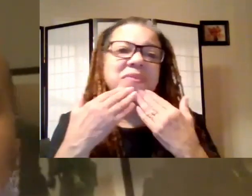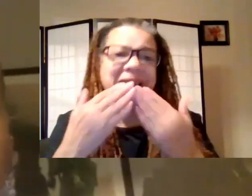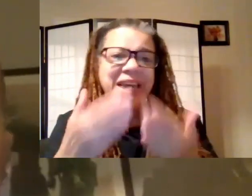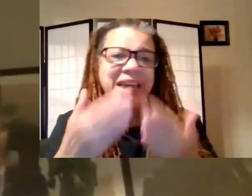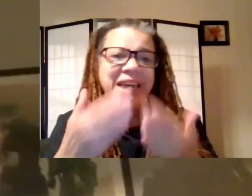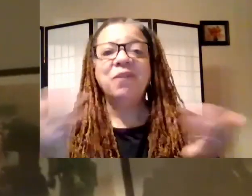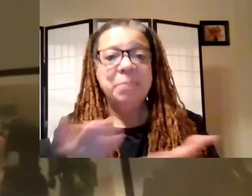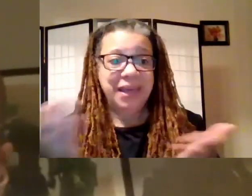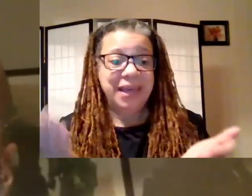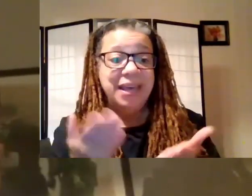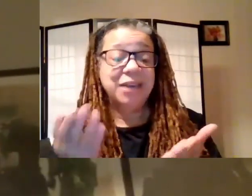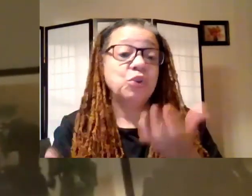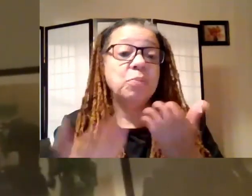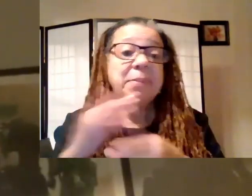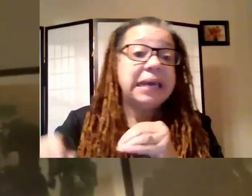I'm sure they might be able to